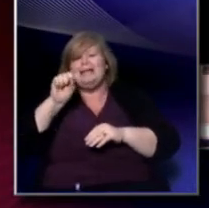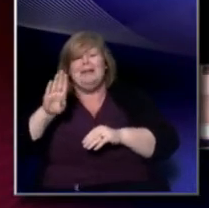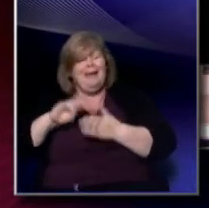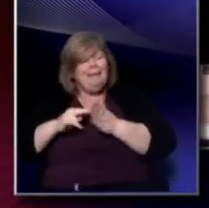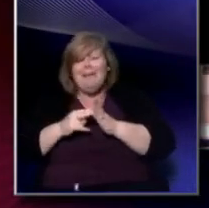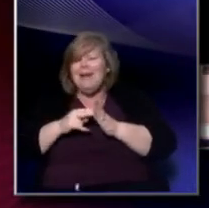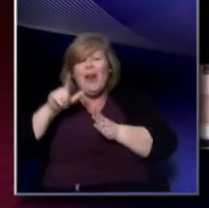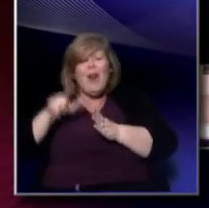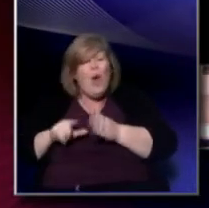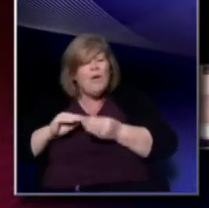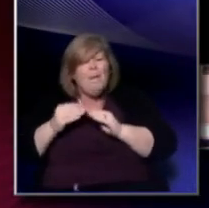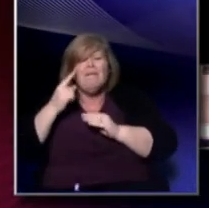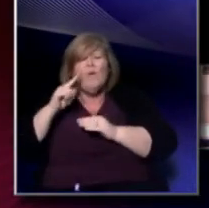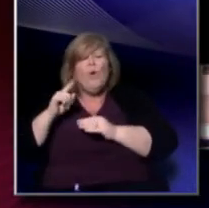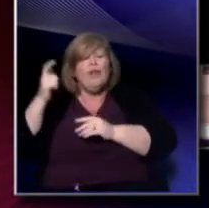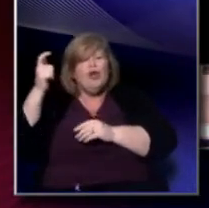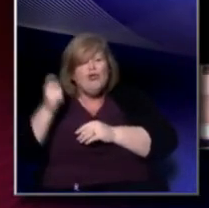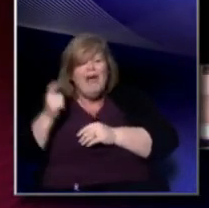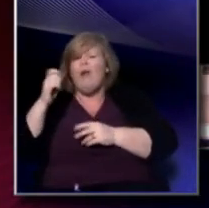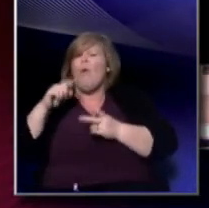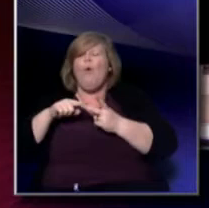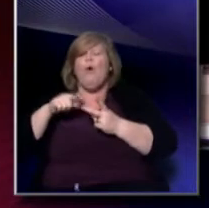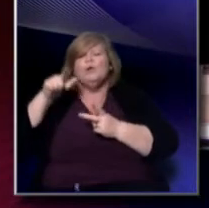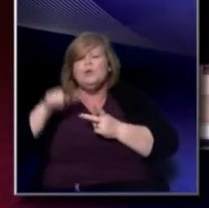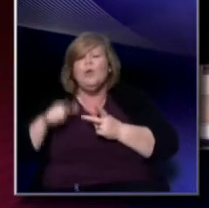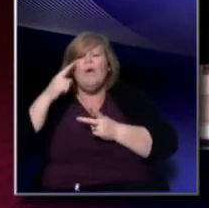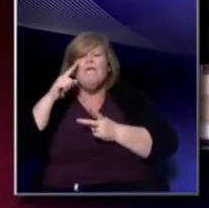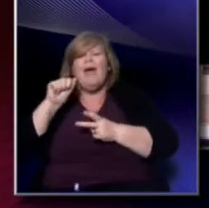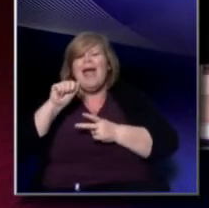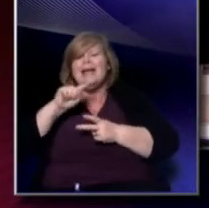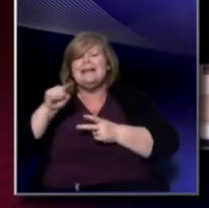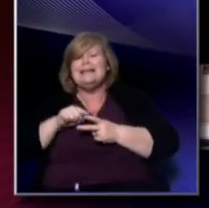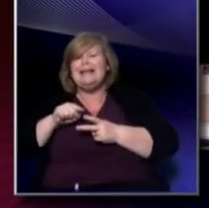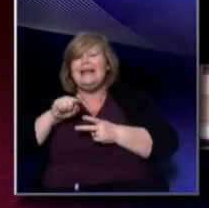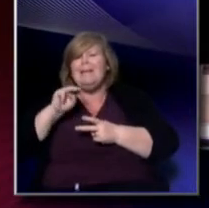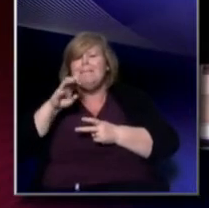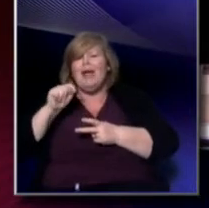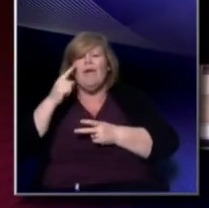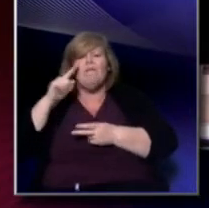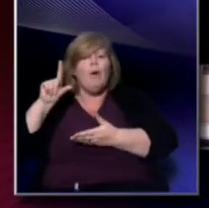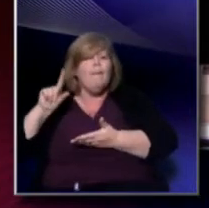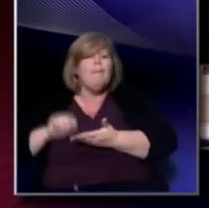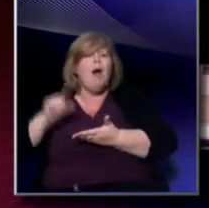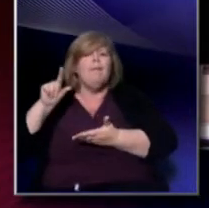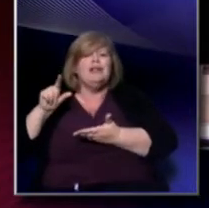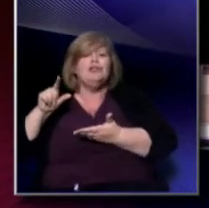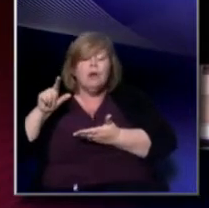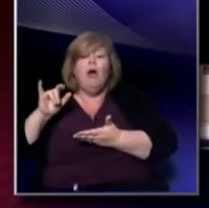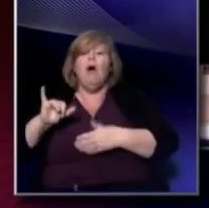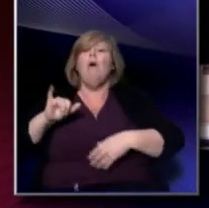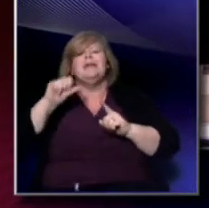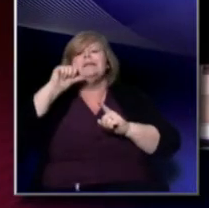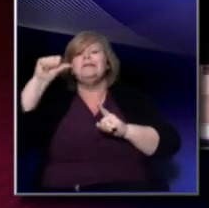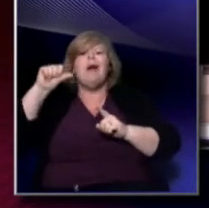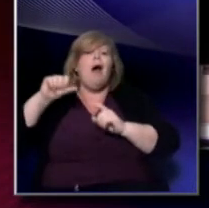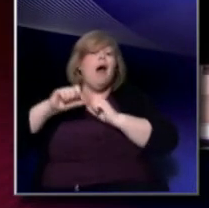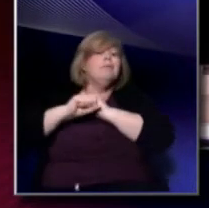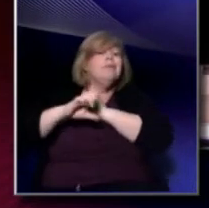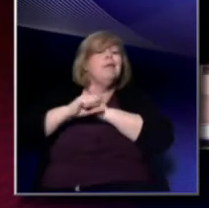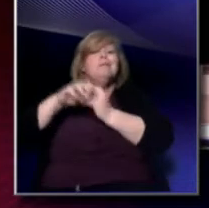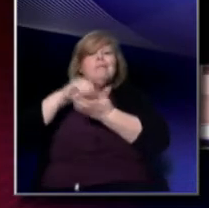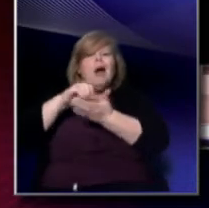or it's too low for the AZ merit scores to be published? Both. It's both. So we know the AZ merit score. Because